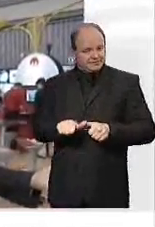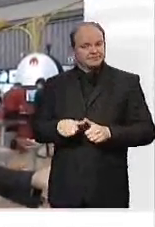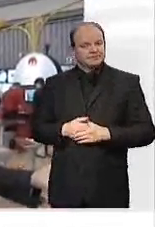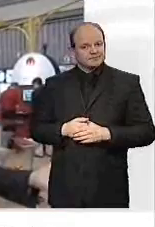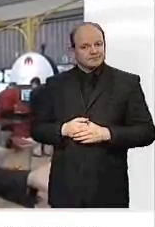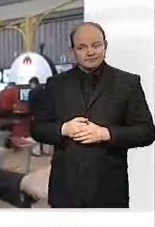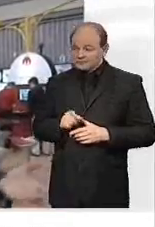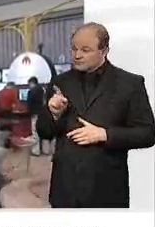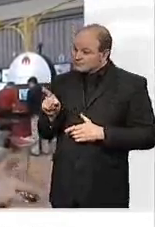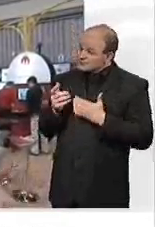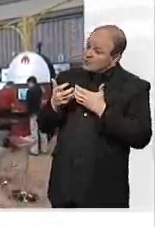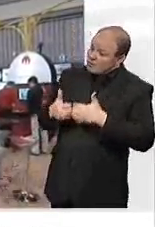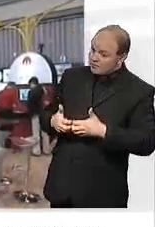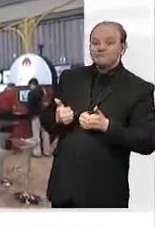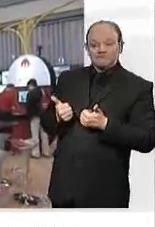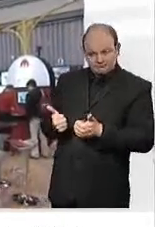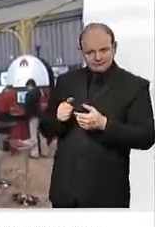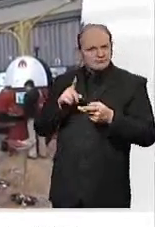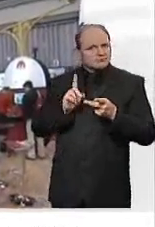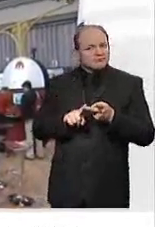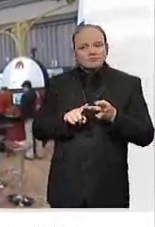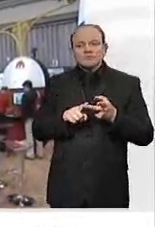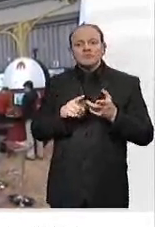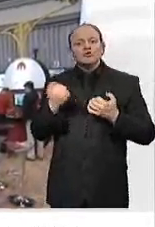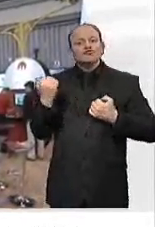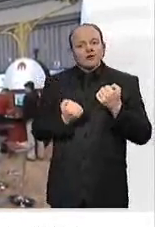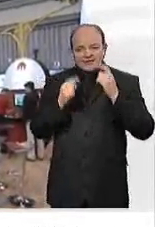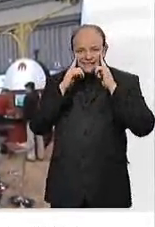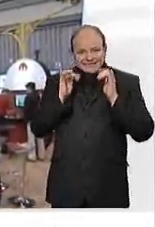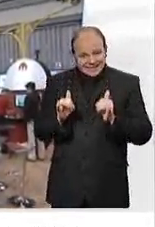also considering reforming road tests so that candidates don't get